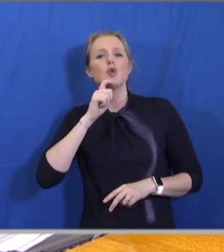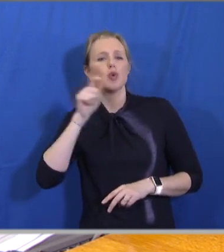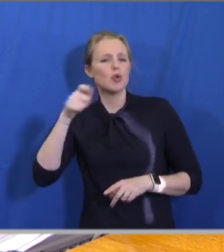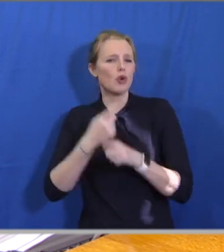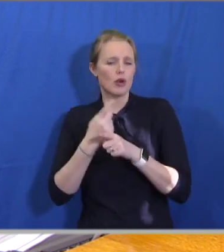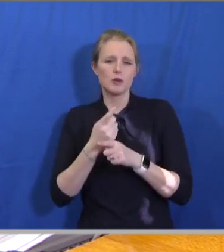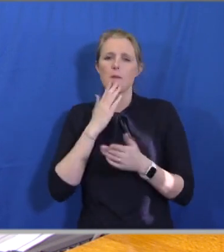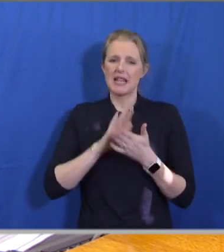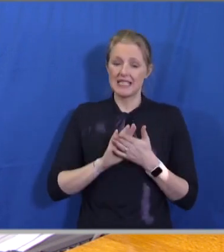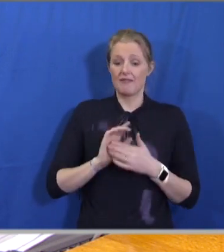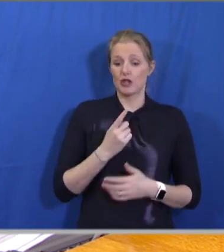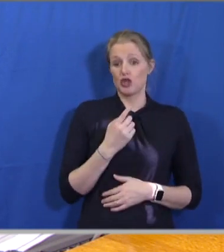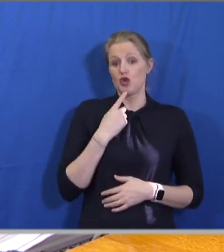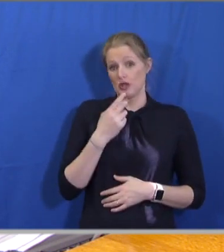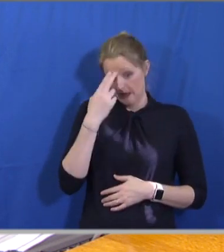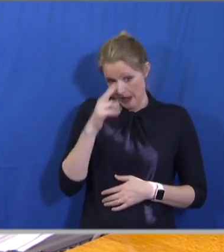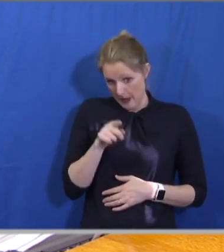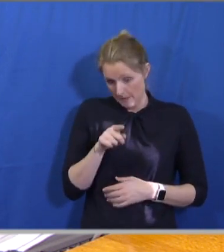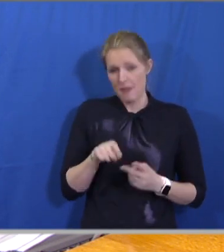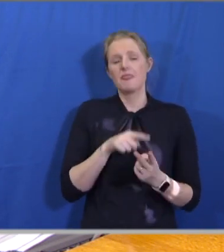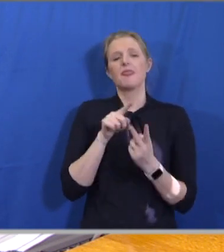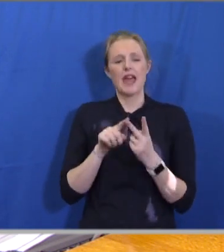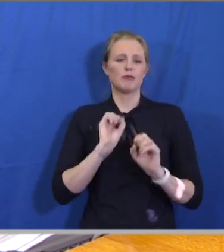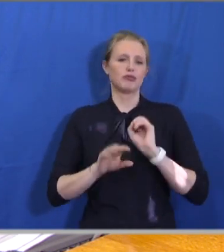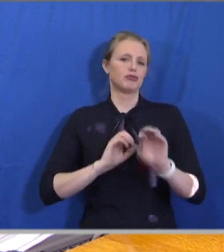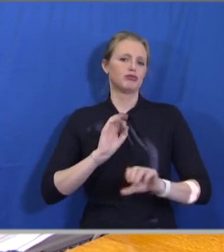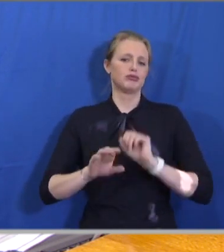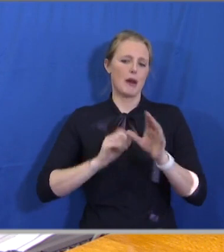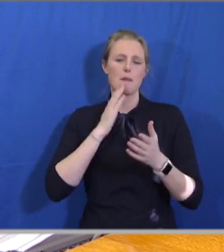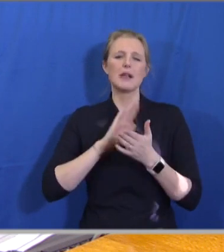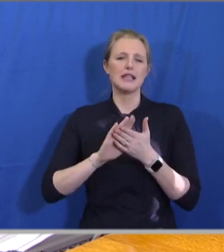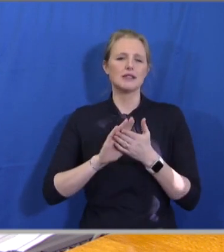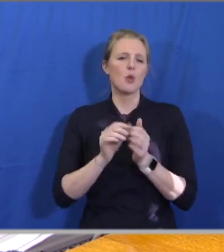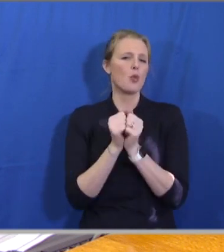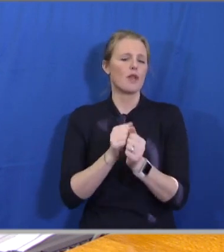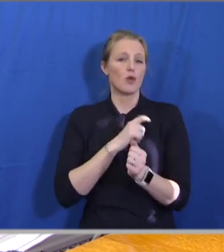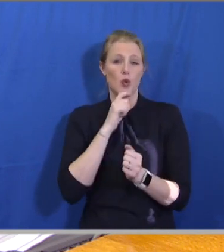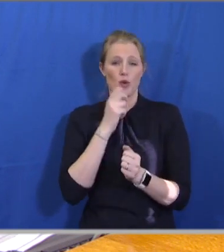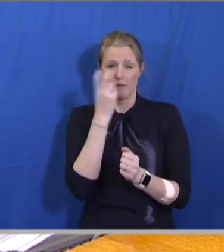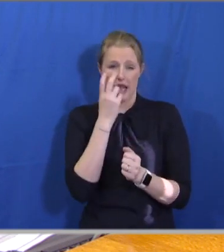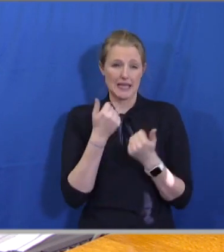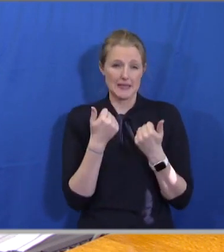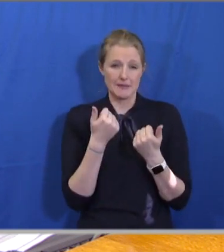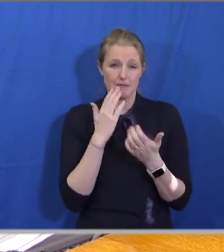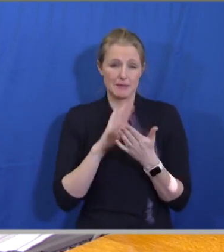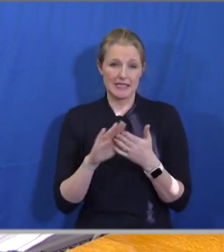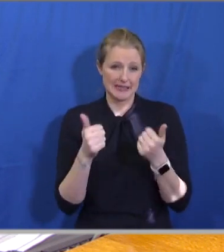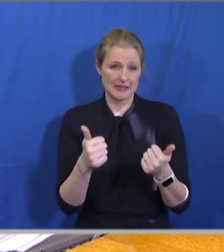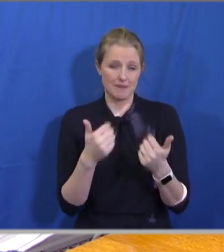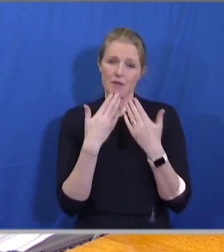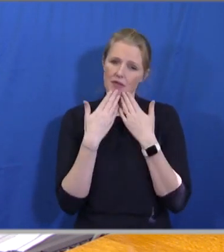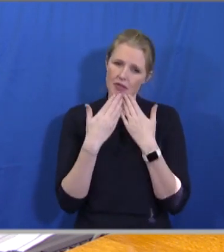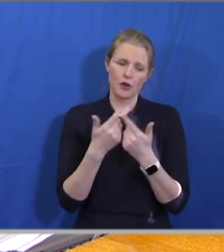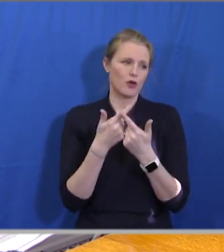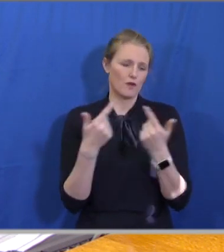people in the room. So for anyone with visual impairment, that you identify who is speaking, so to assist those people